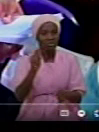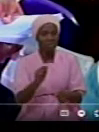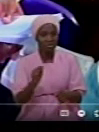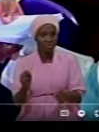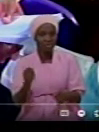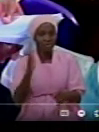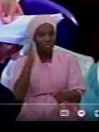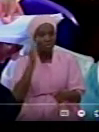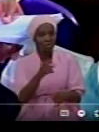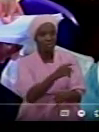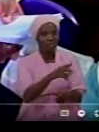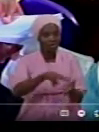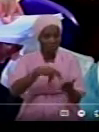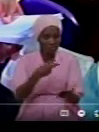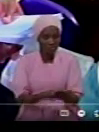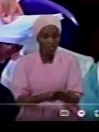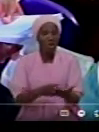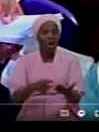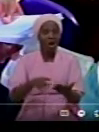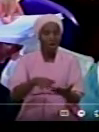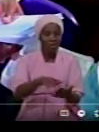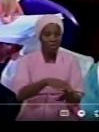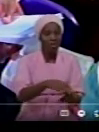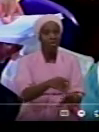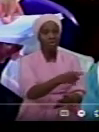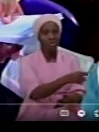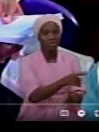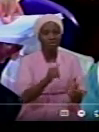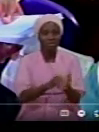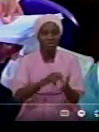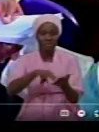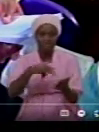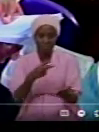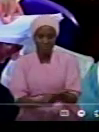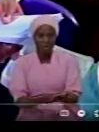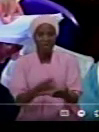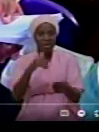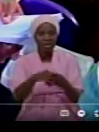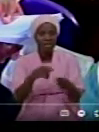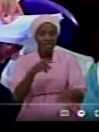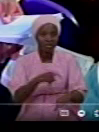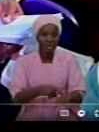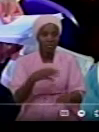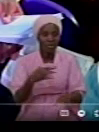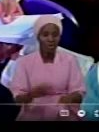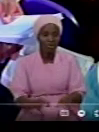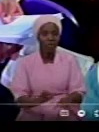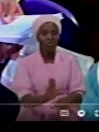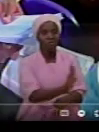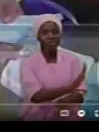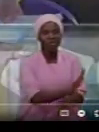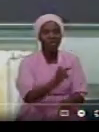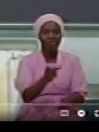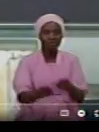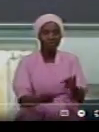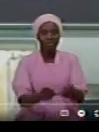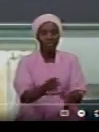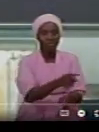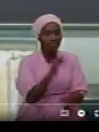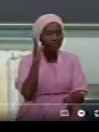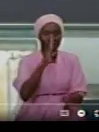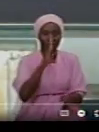In the time of their visitation, they shall be cast down, says the